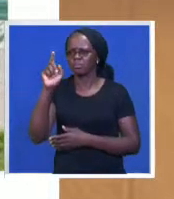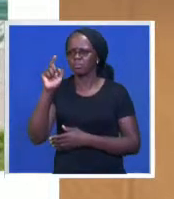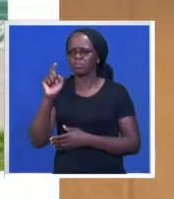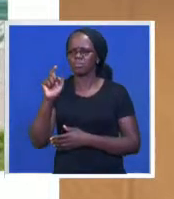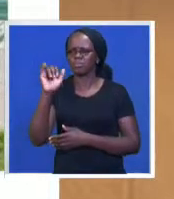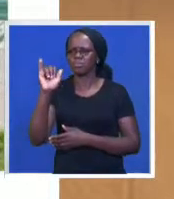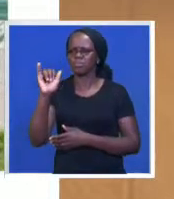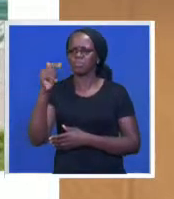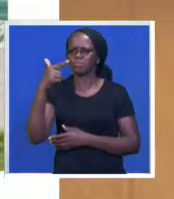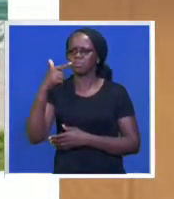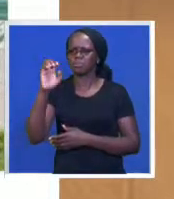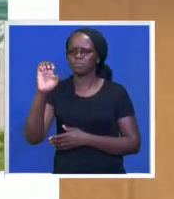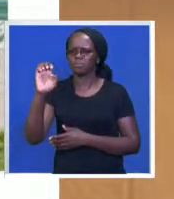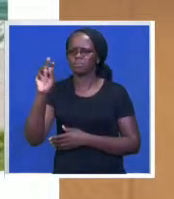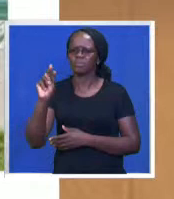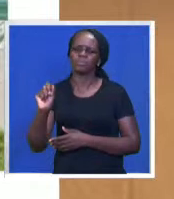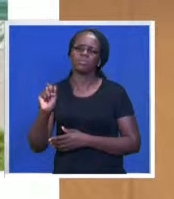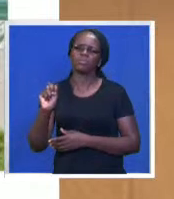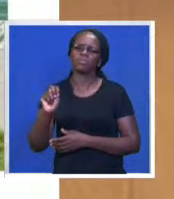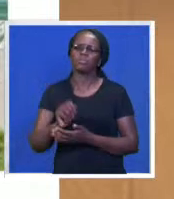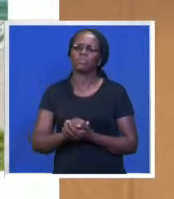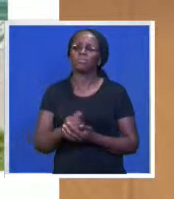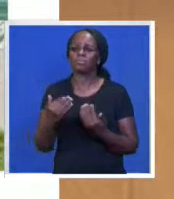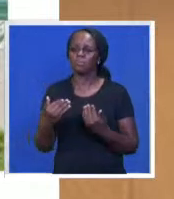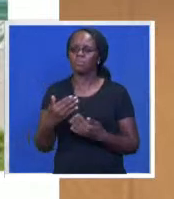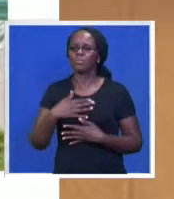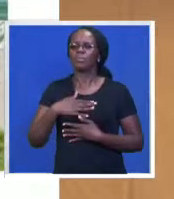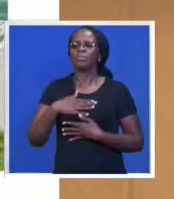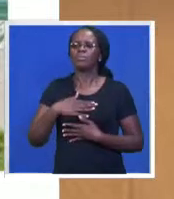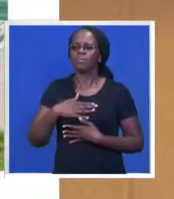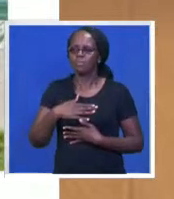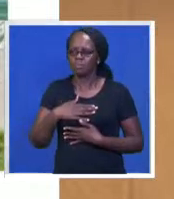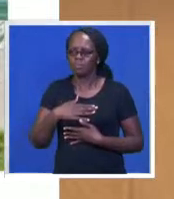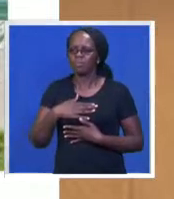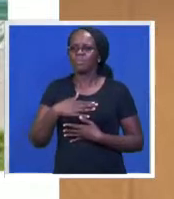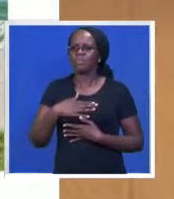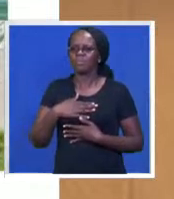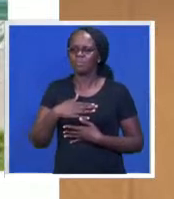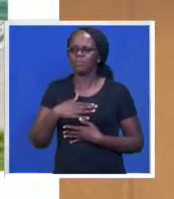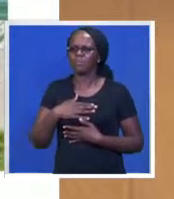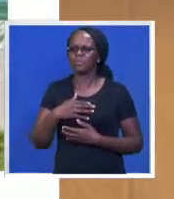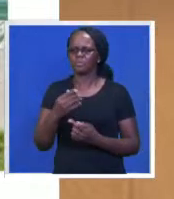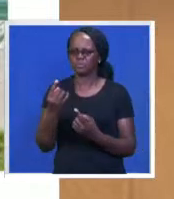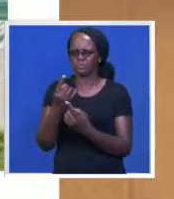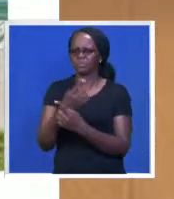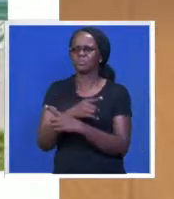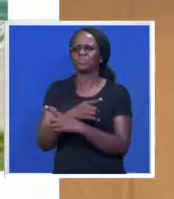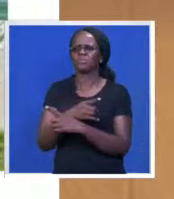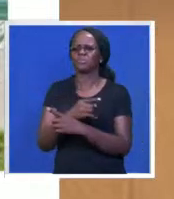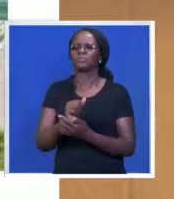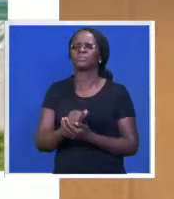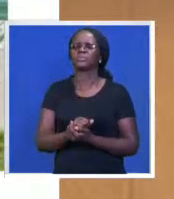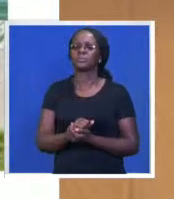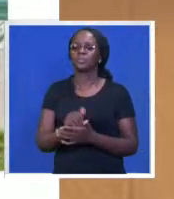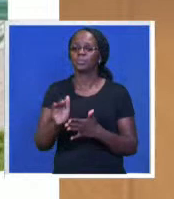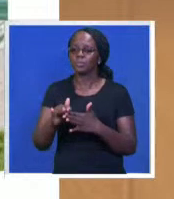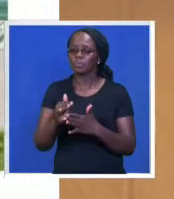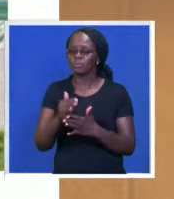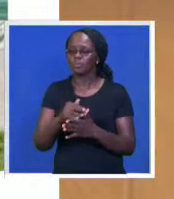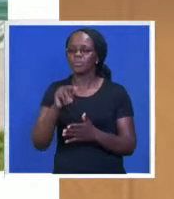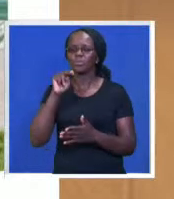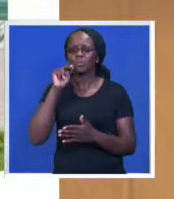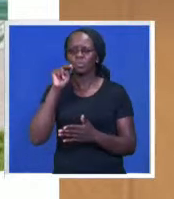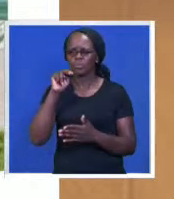up the carbon dioxide which we breathe out, and they give us in exchange the necessary gas that we breathe in, which